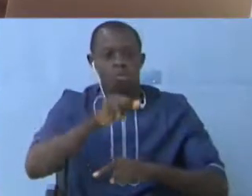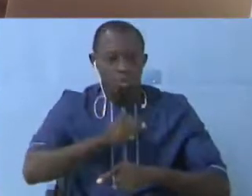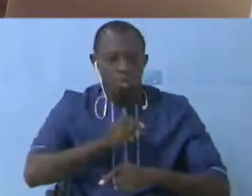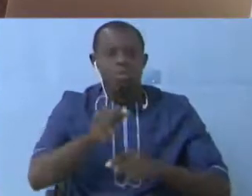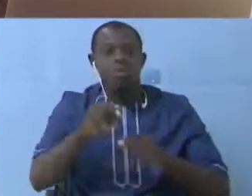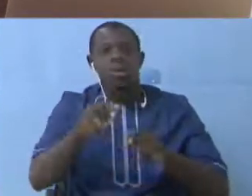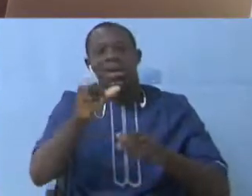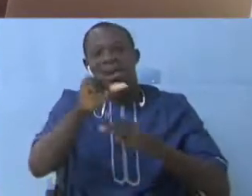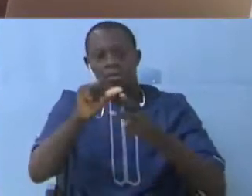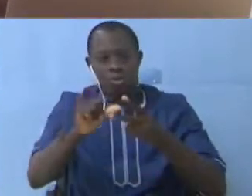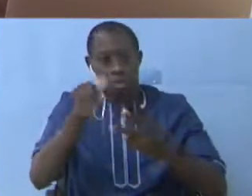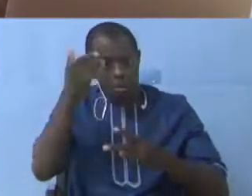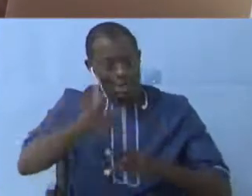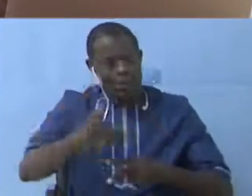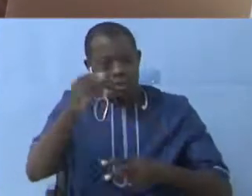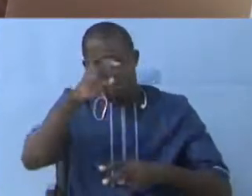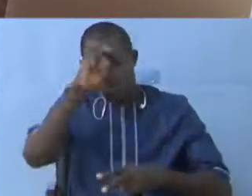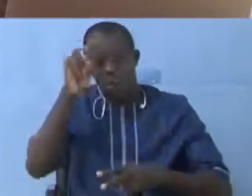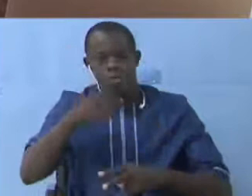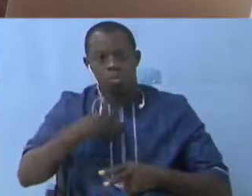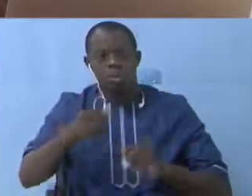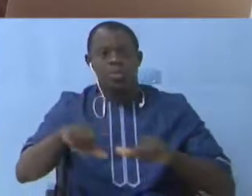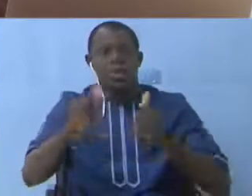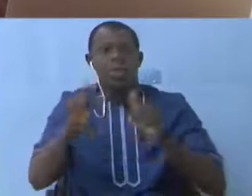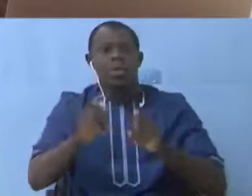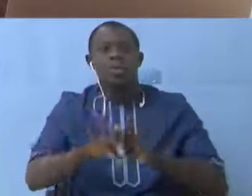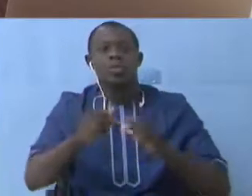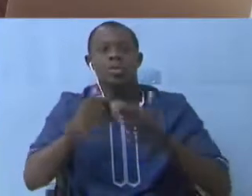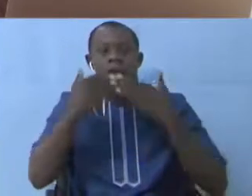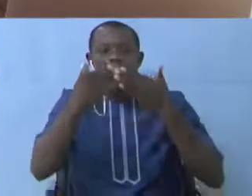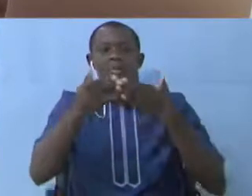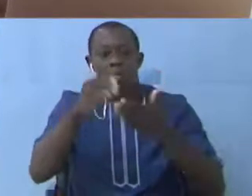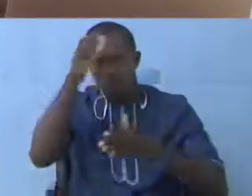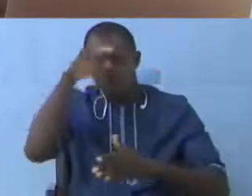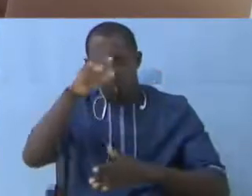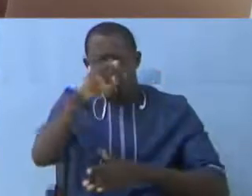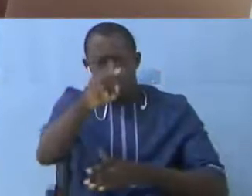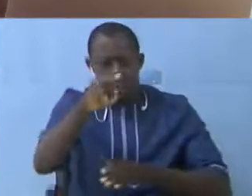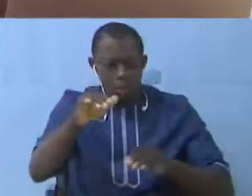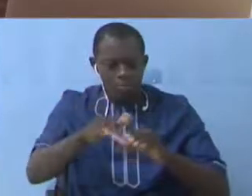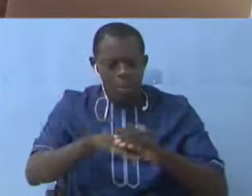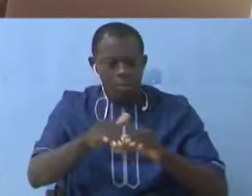Article 19. Can you tell this commission when you joined Article 19?